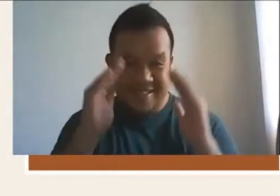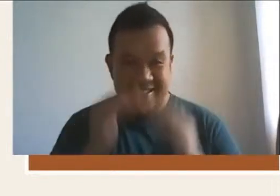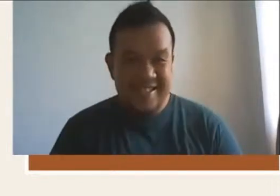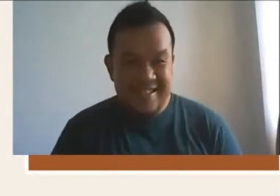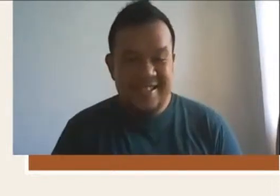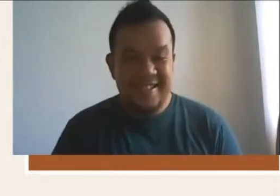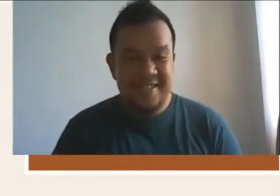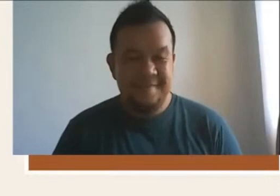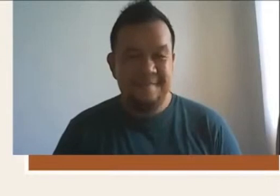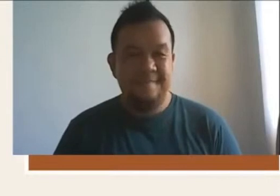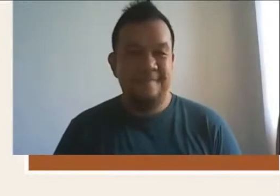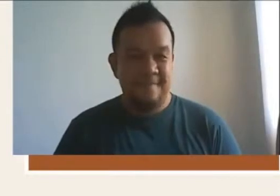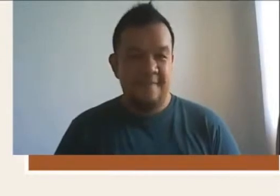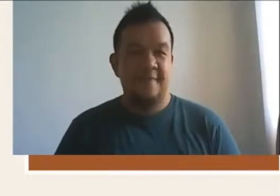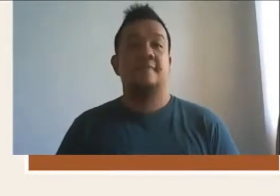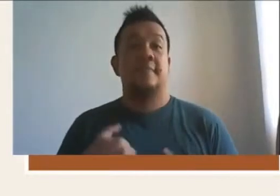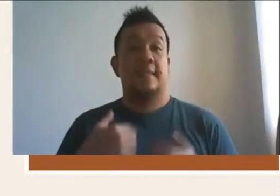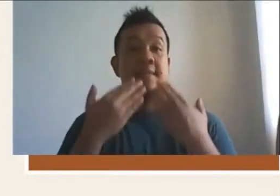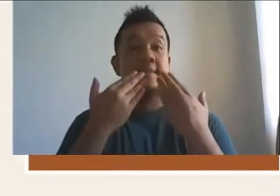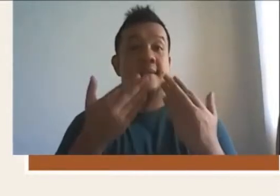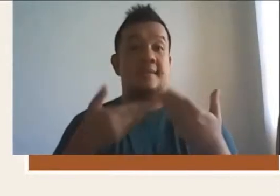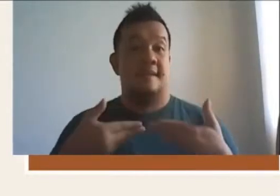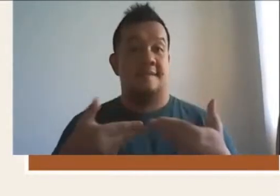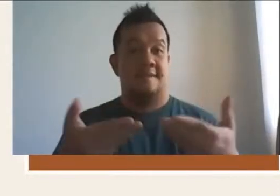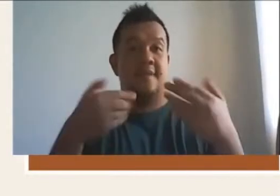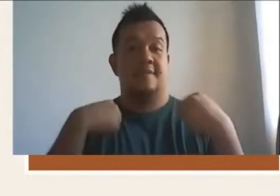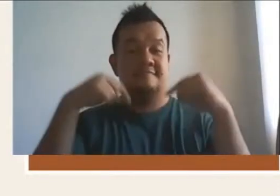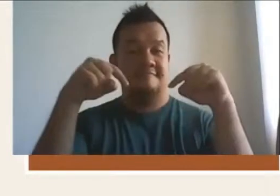So now I will